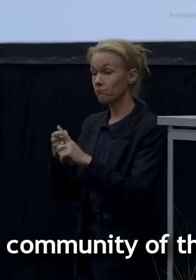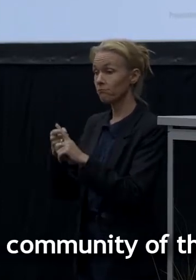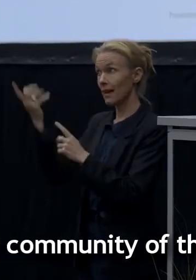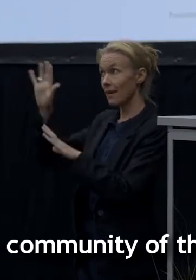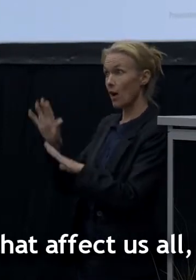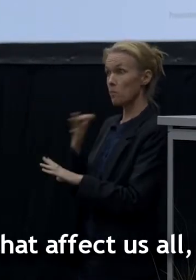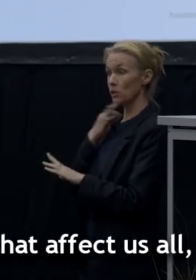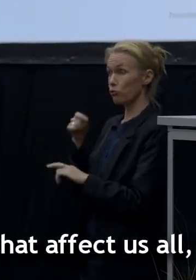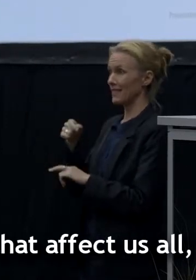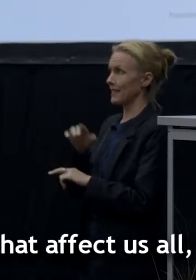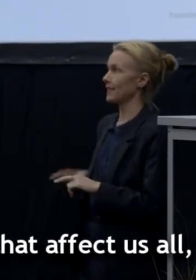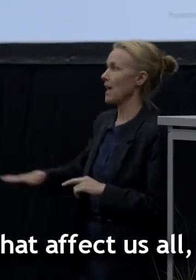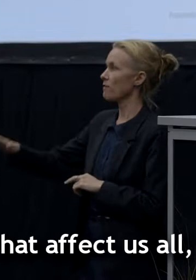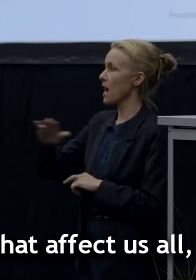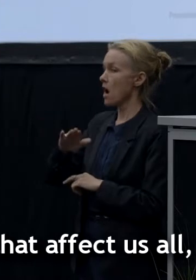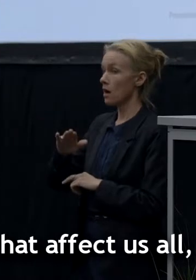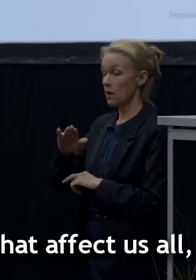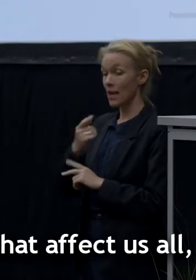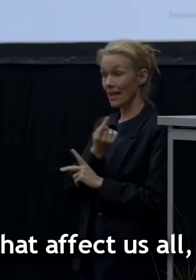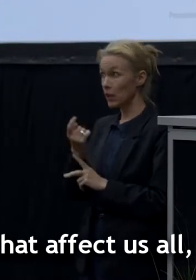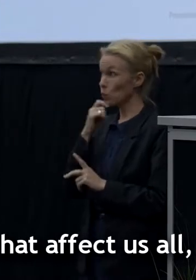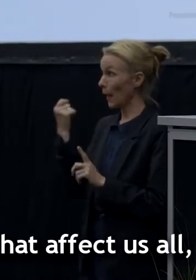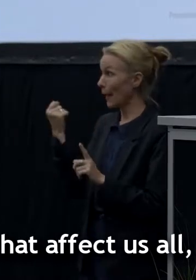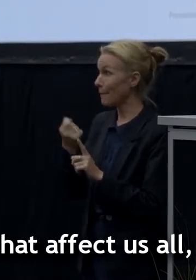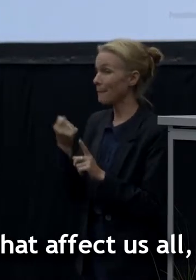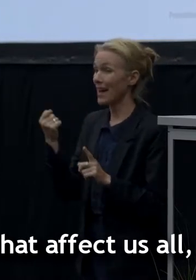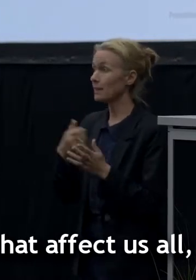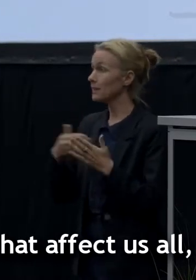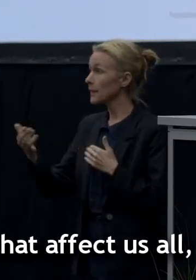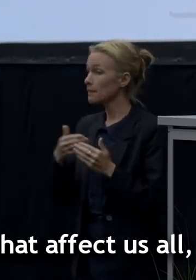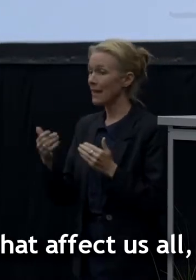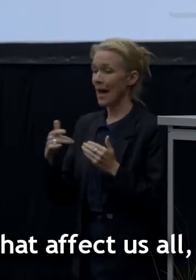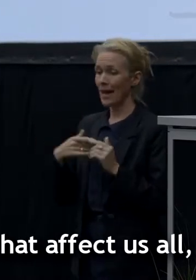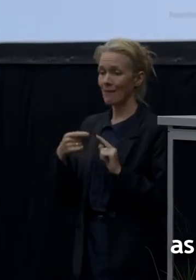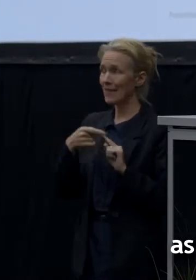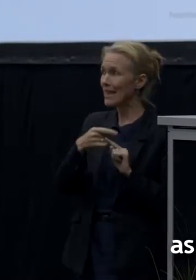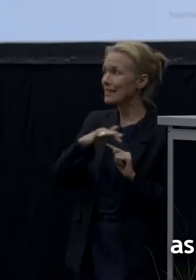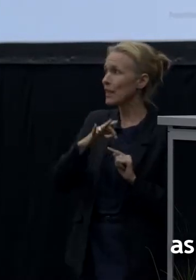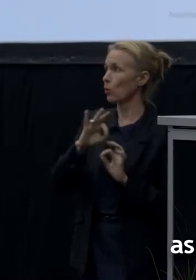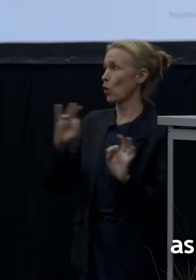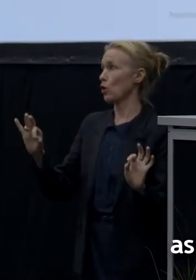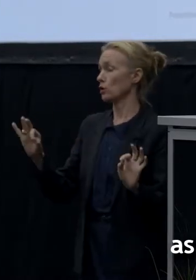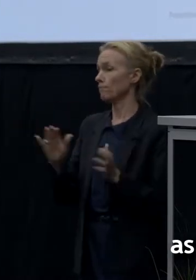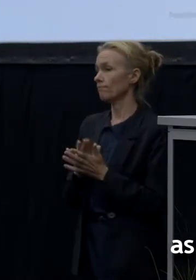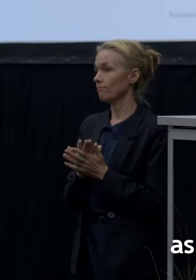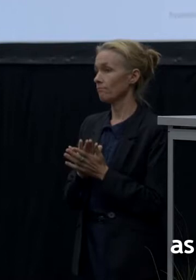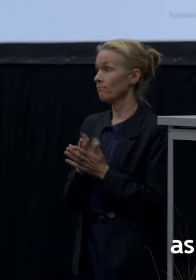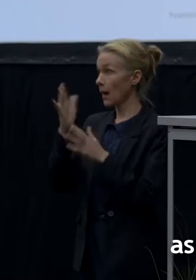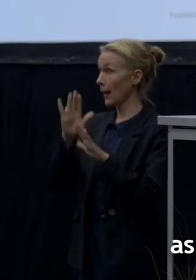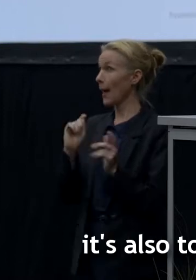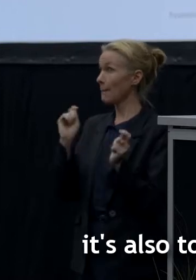our coastline that affect us all, regardless of where we live in the district, as a result of climate